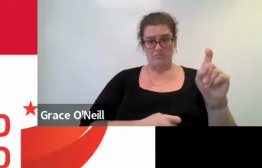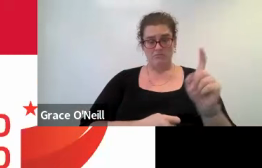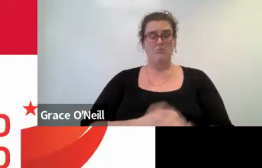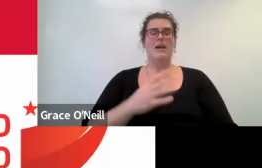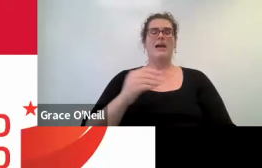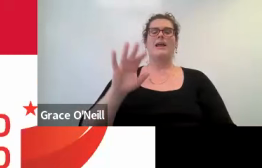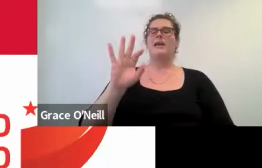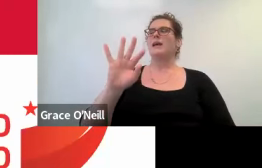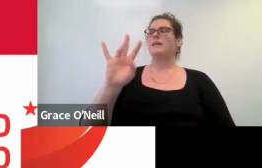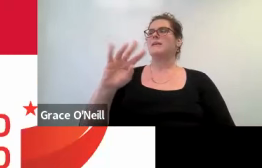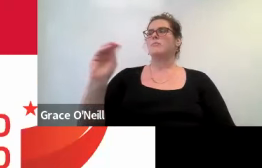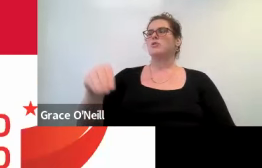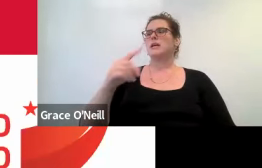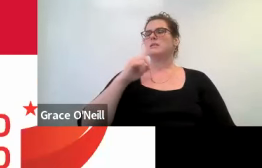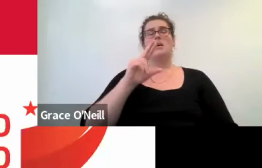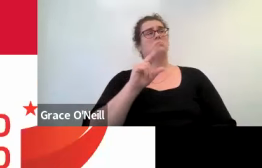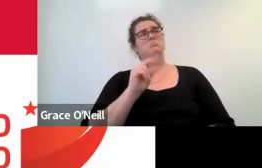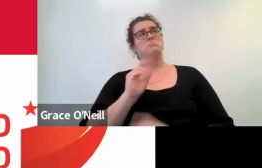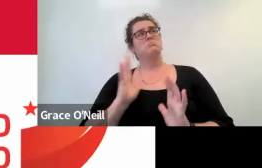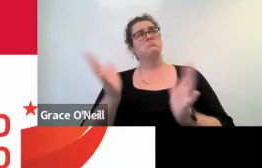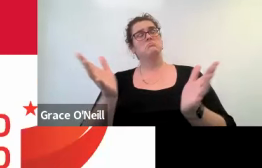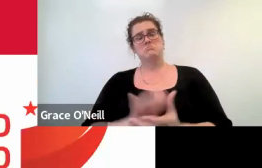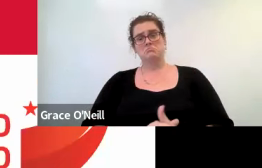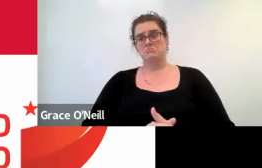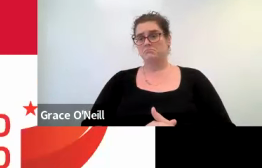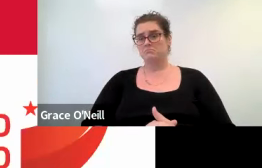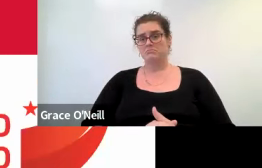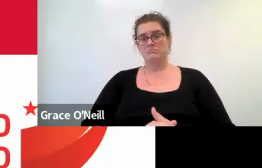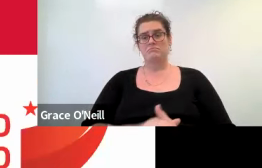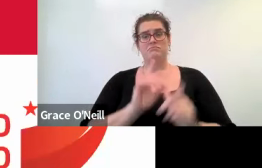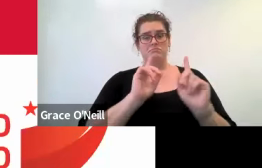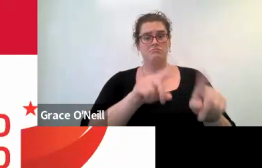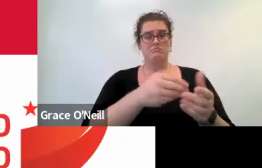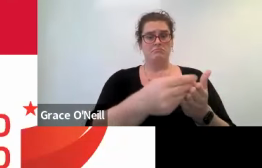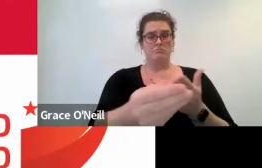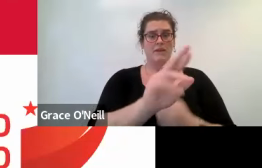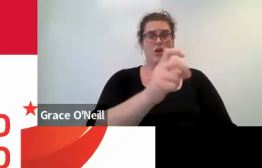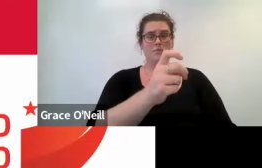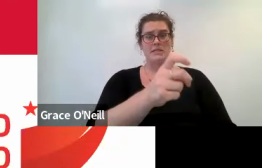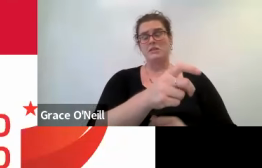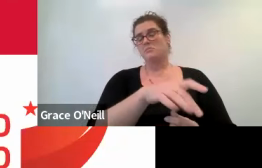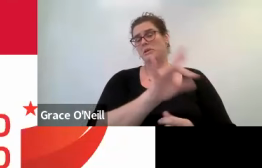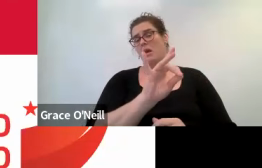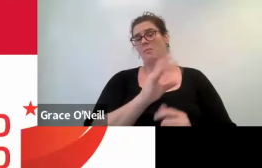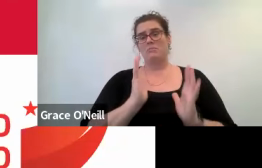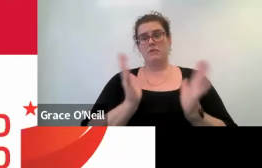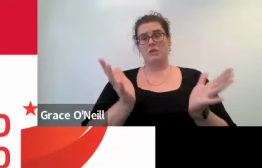having no issue with receiving their medication from the pharmacies at the time. Next slide, please.